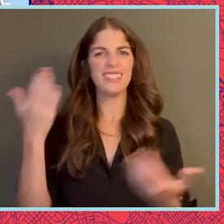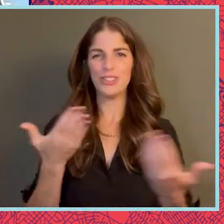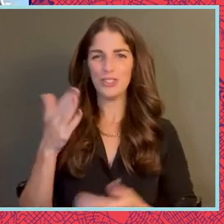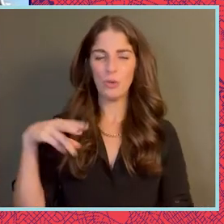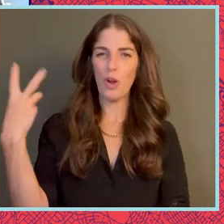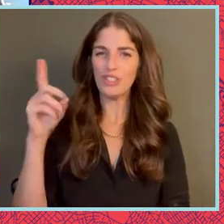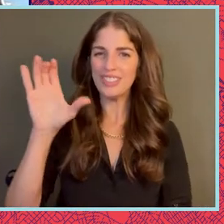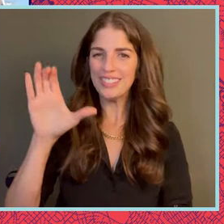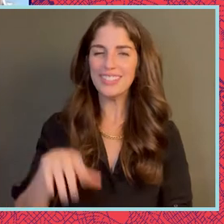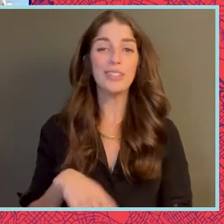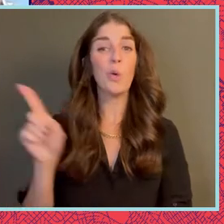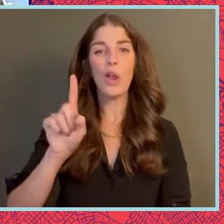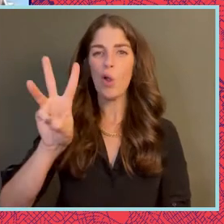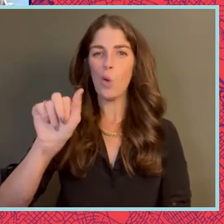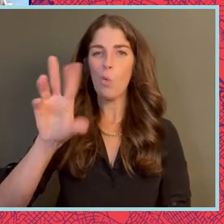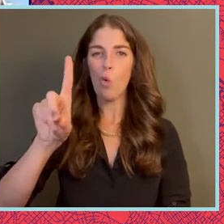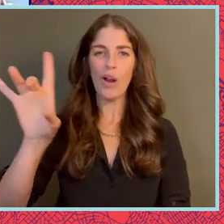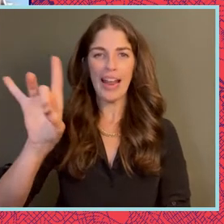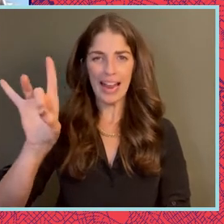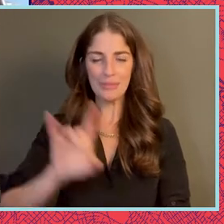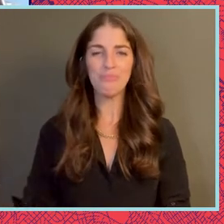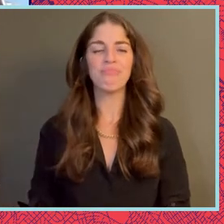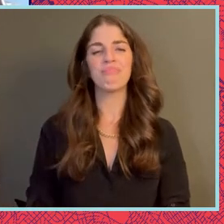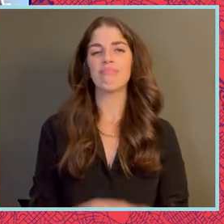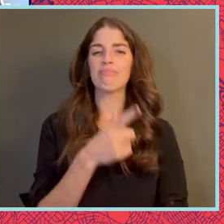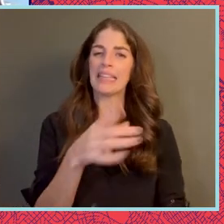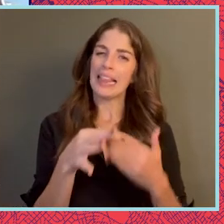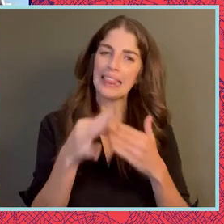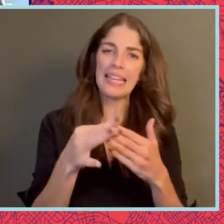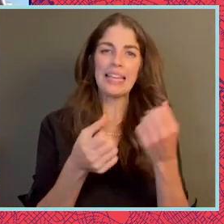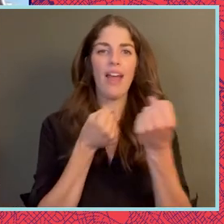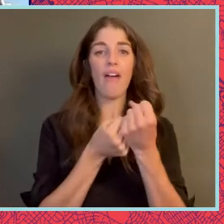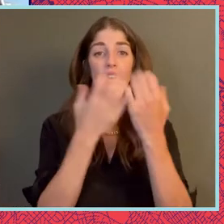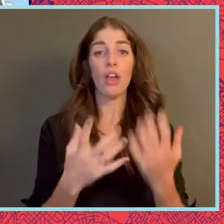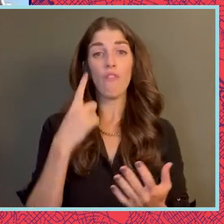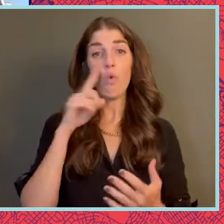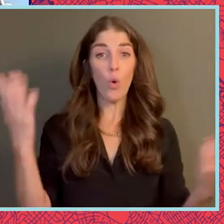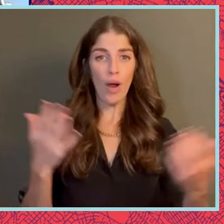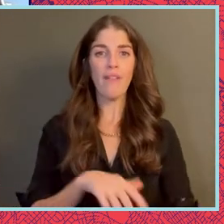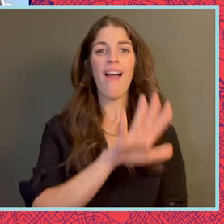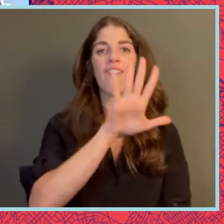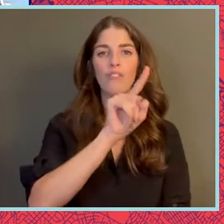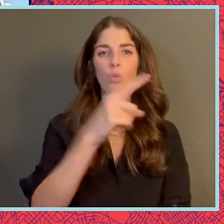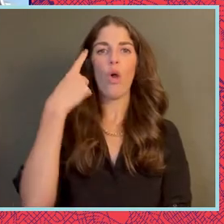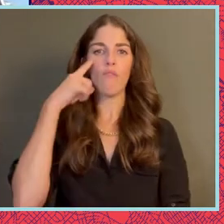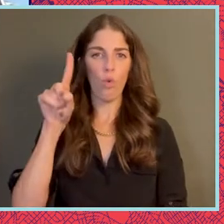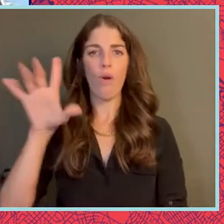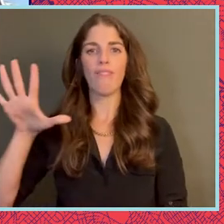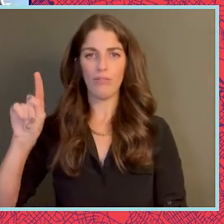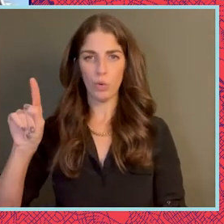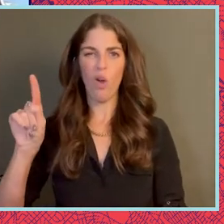in the wonderful Ward 8. He is a lead advocate for 51 for 51 and